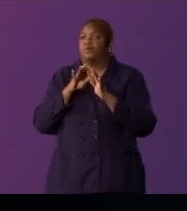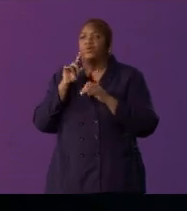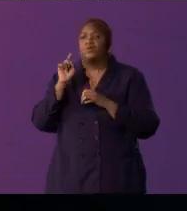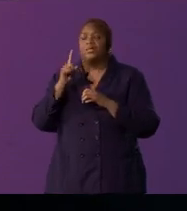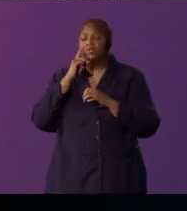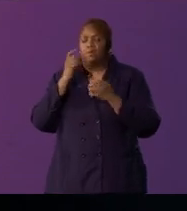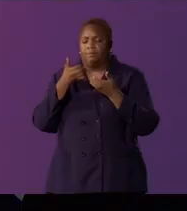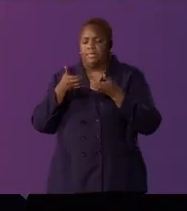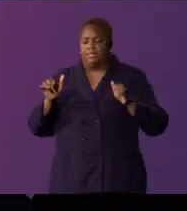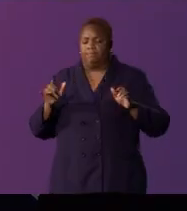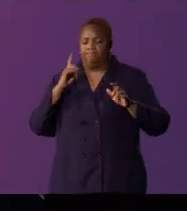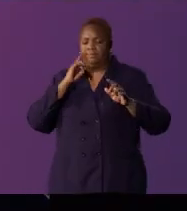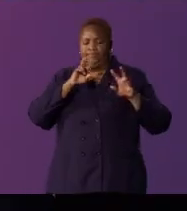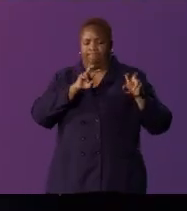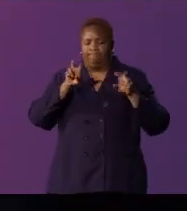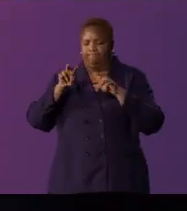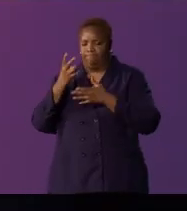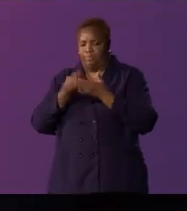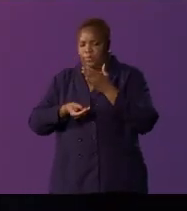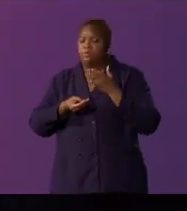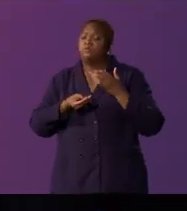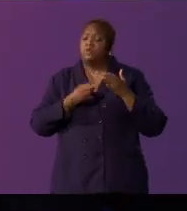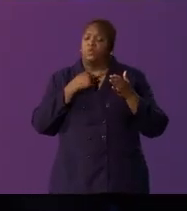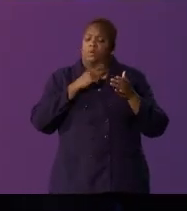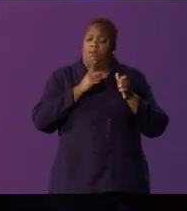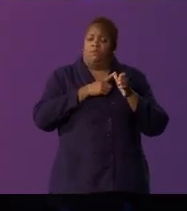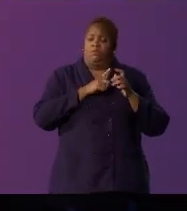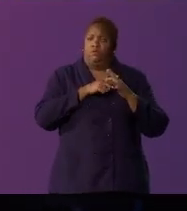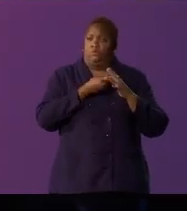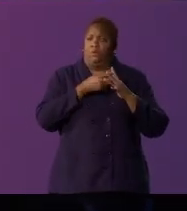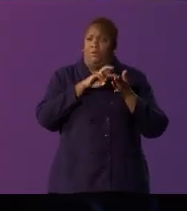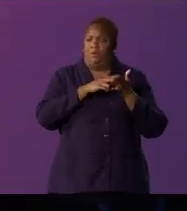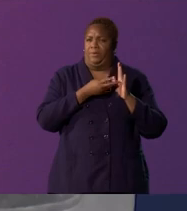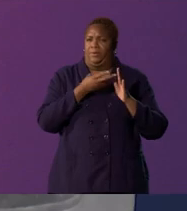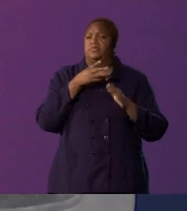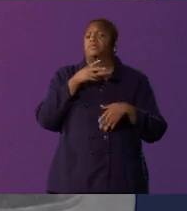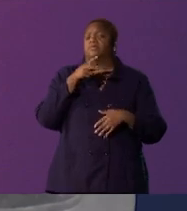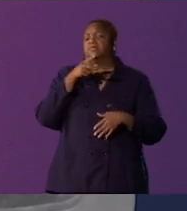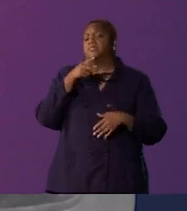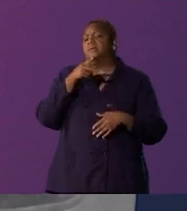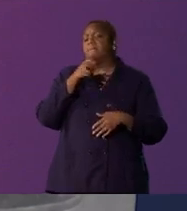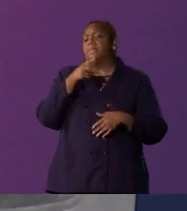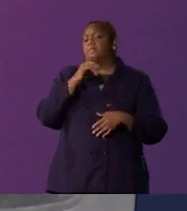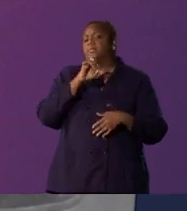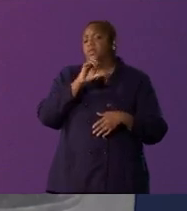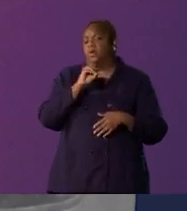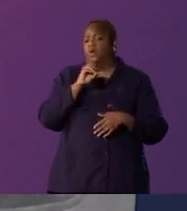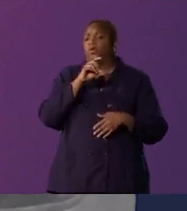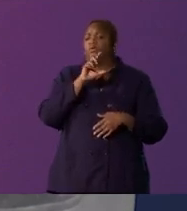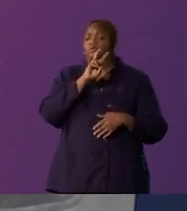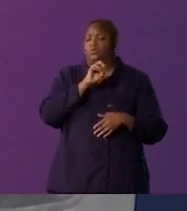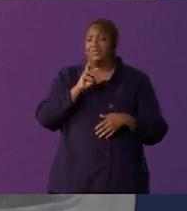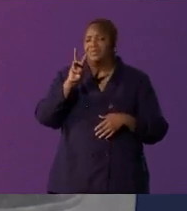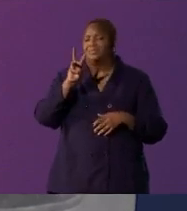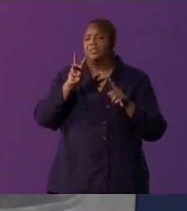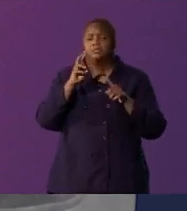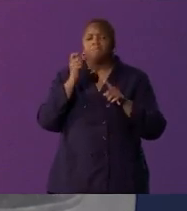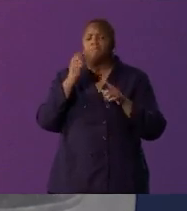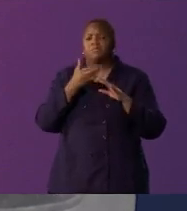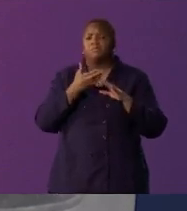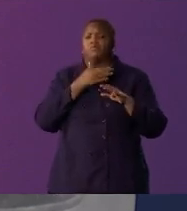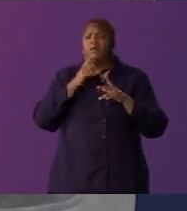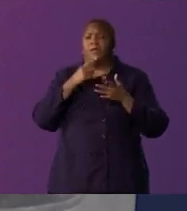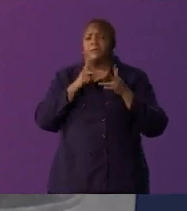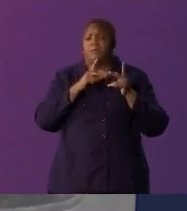this. When I started Performance with Purpose at PepsiCo in 2006, it was way before anybody was talking about ESG or anything of that